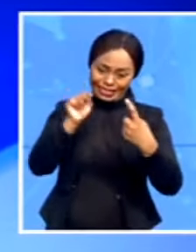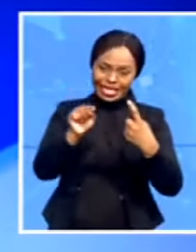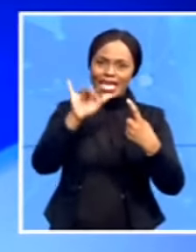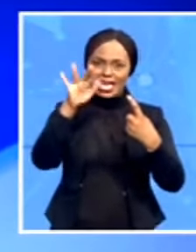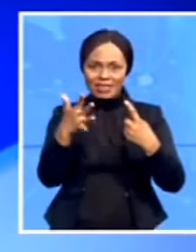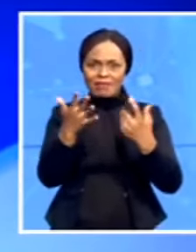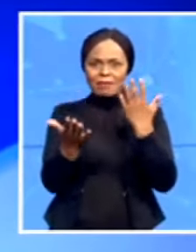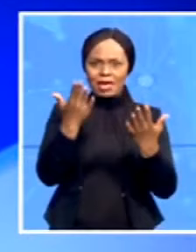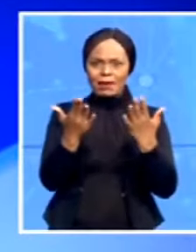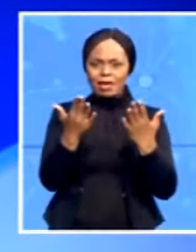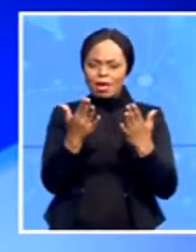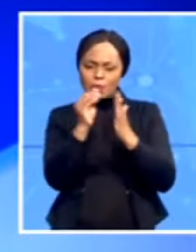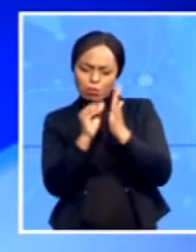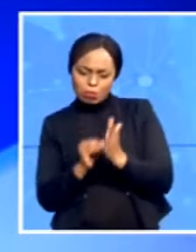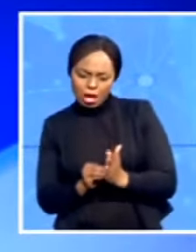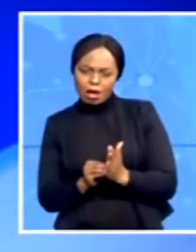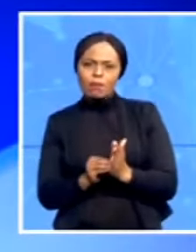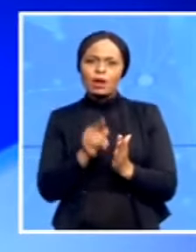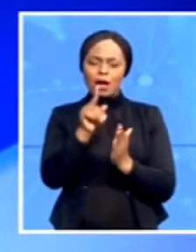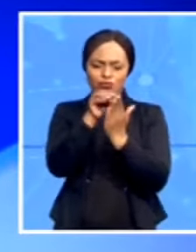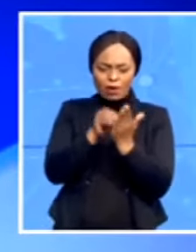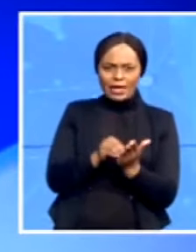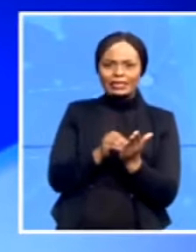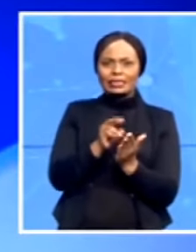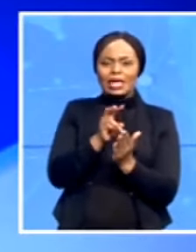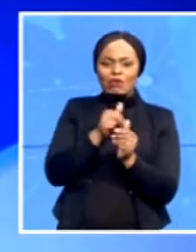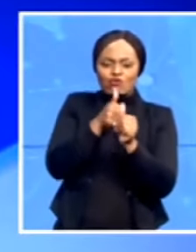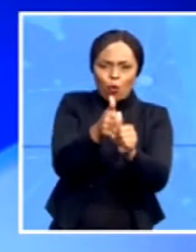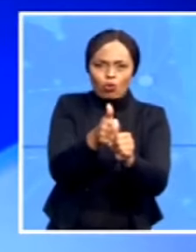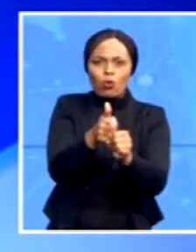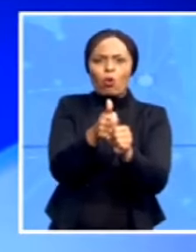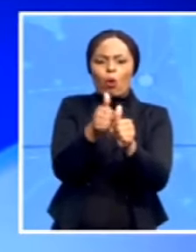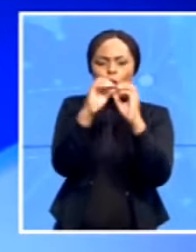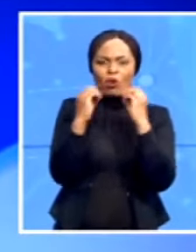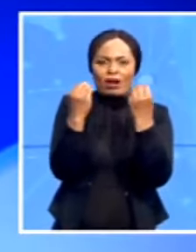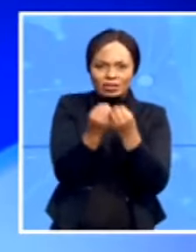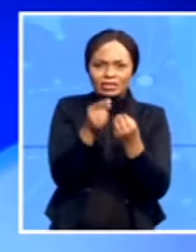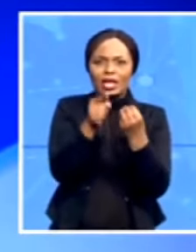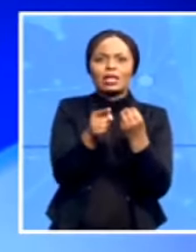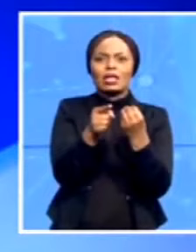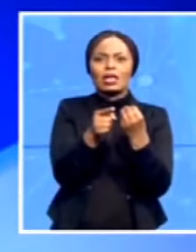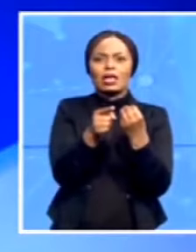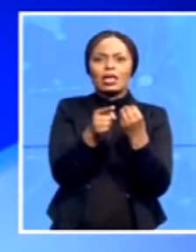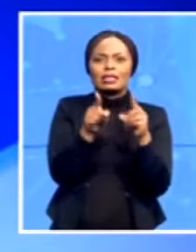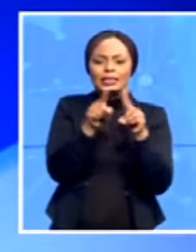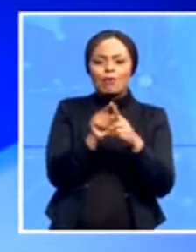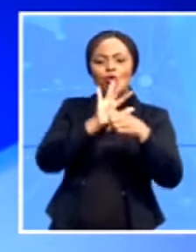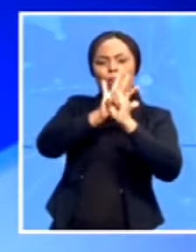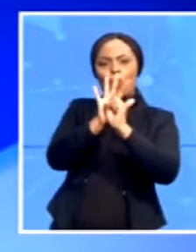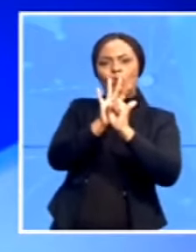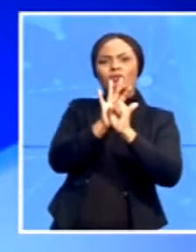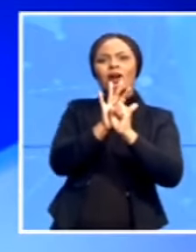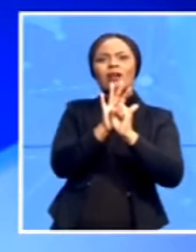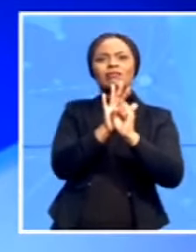strictly on its operations and to indicate how the COVID conditions are affecting its